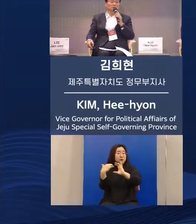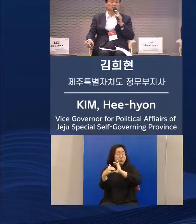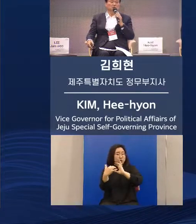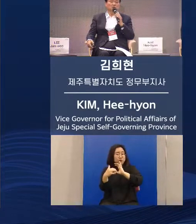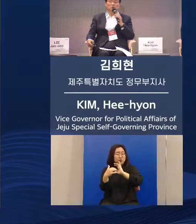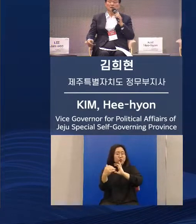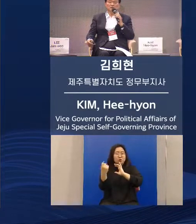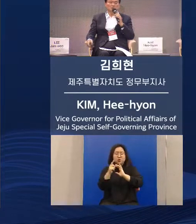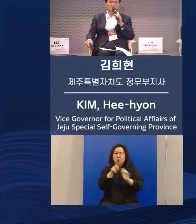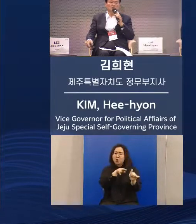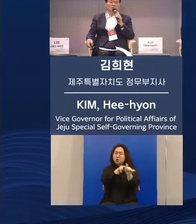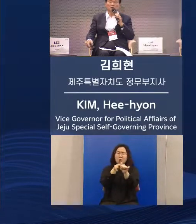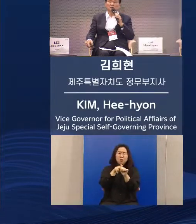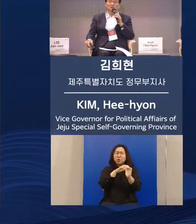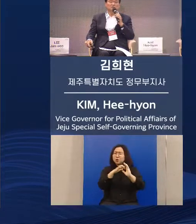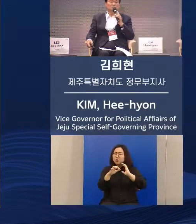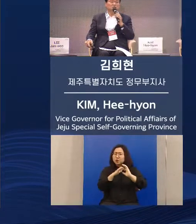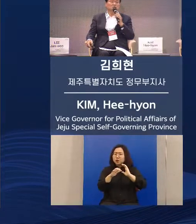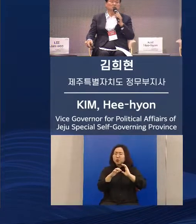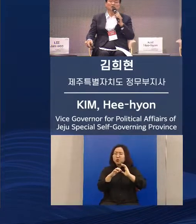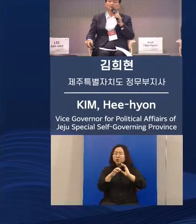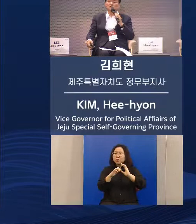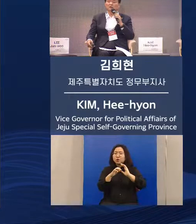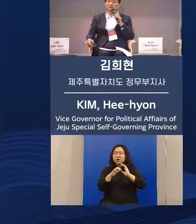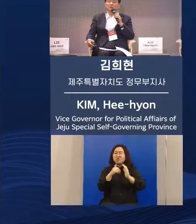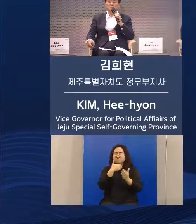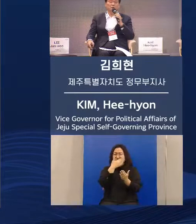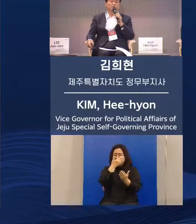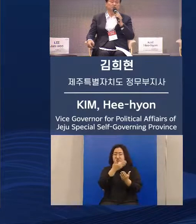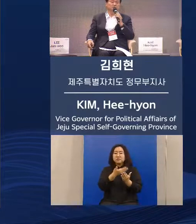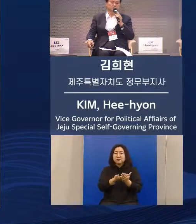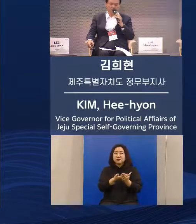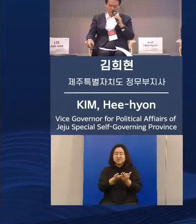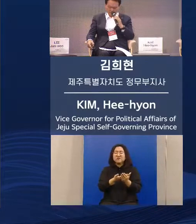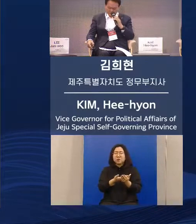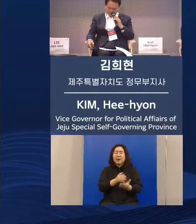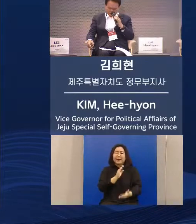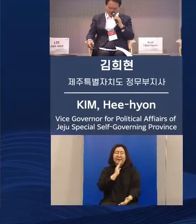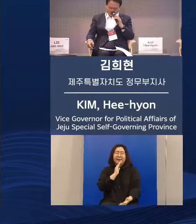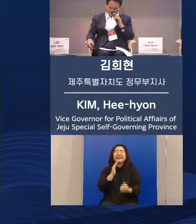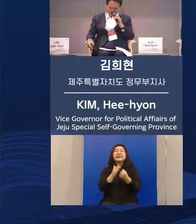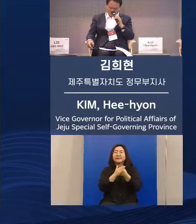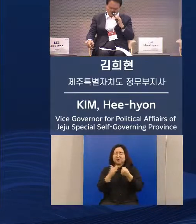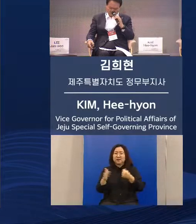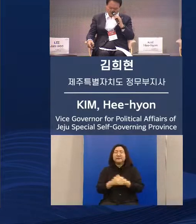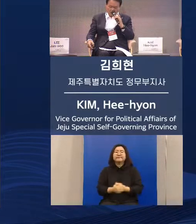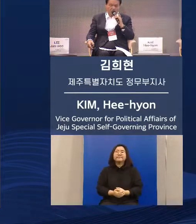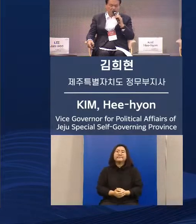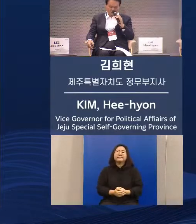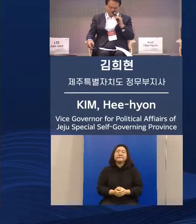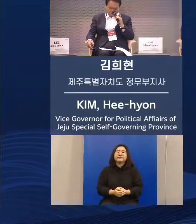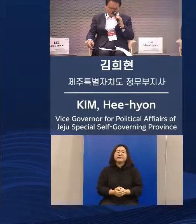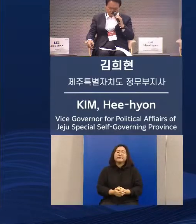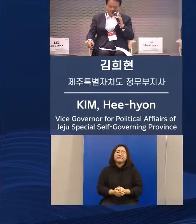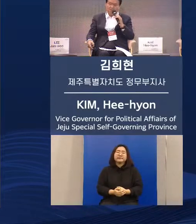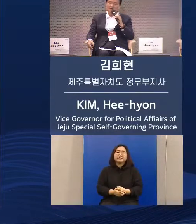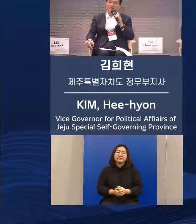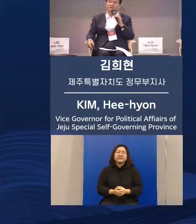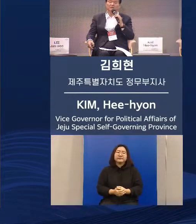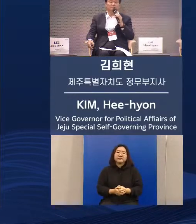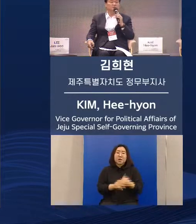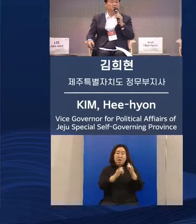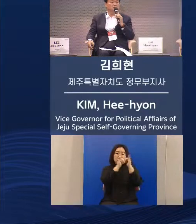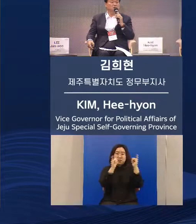think of communications, you can think of inter-country, interpersonal, and